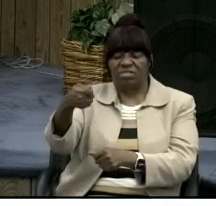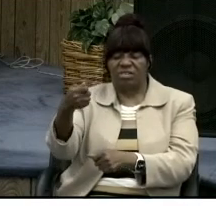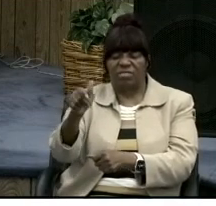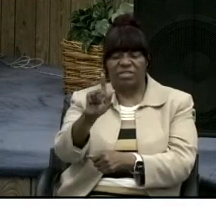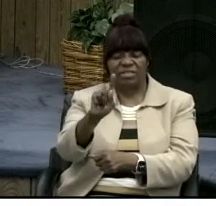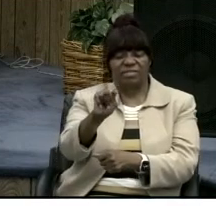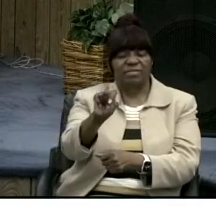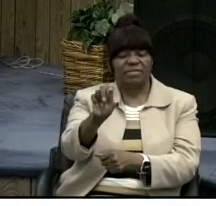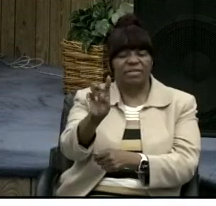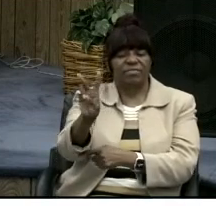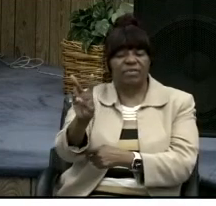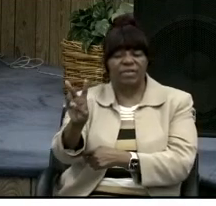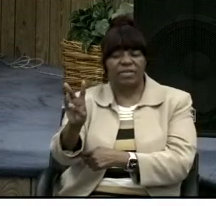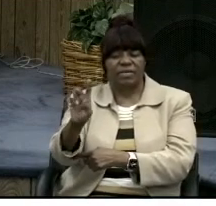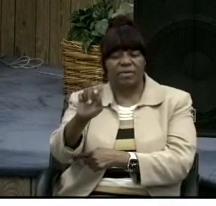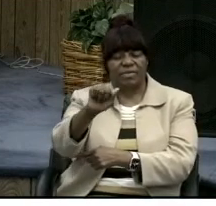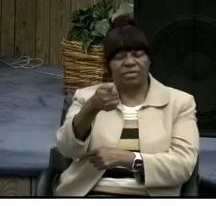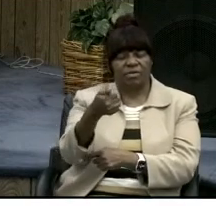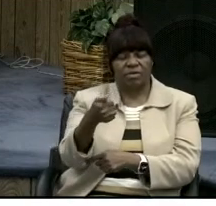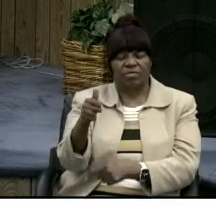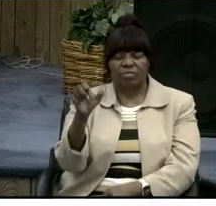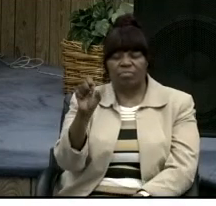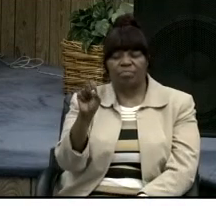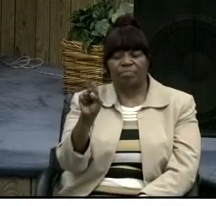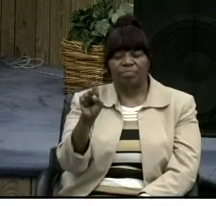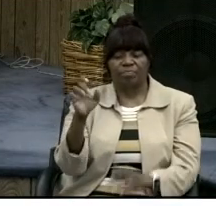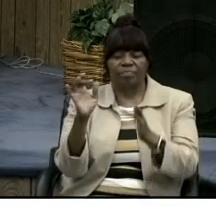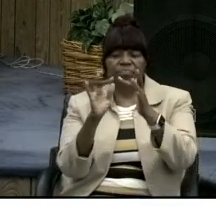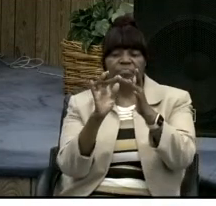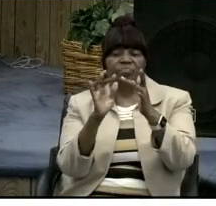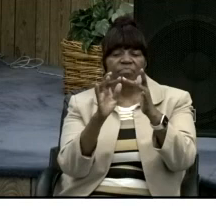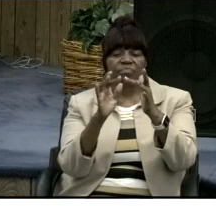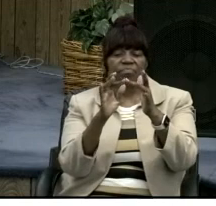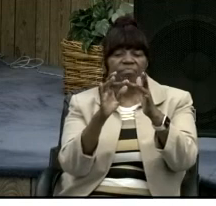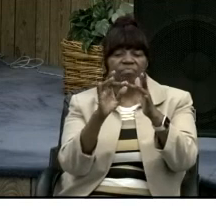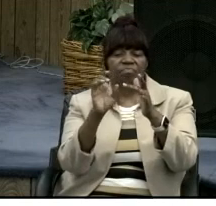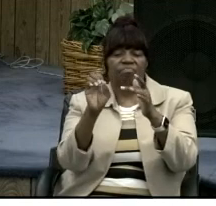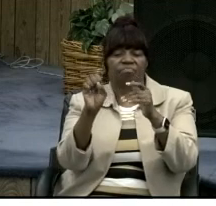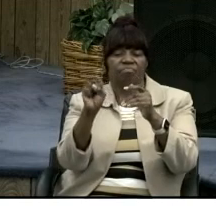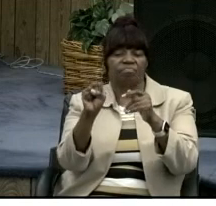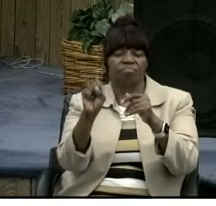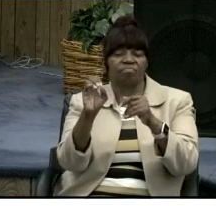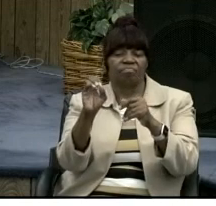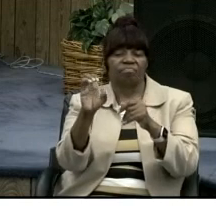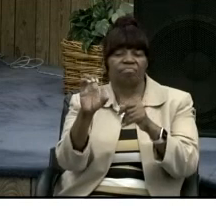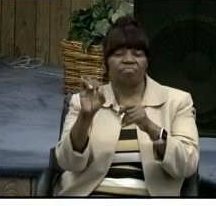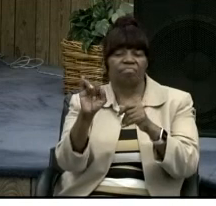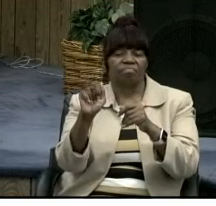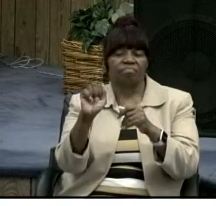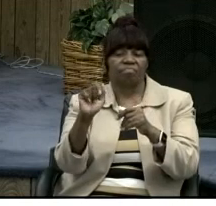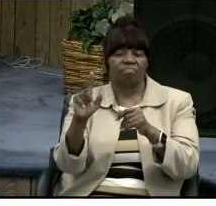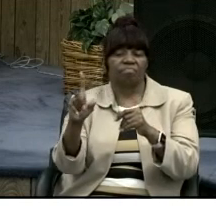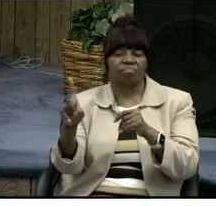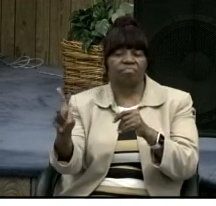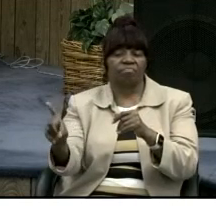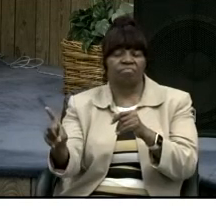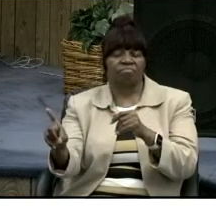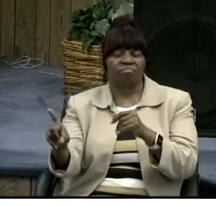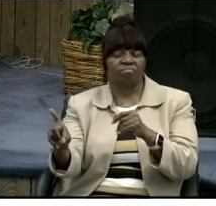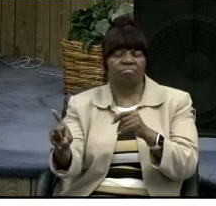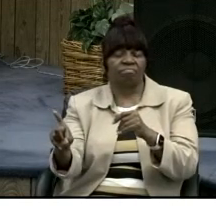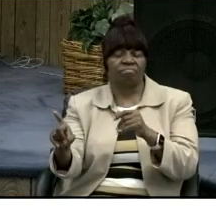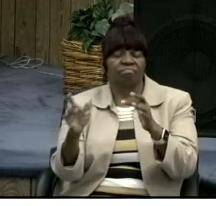off. We're going to turn off social media. Unless it has something to do with our spiritual growth and